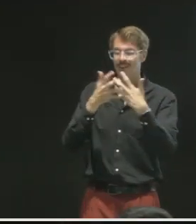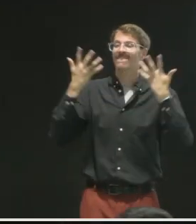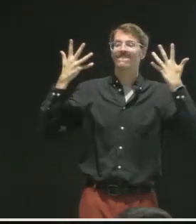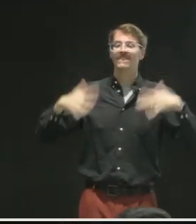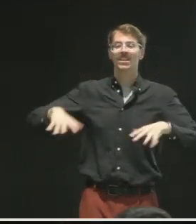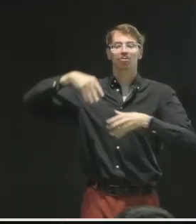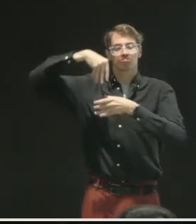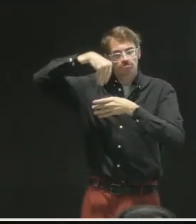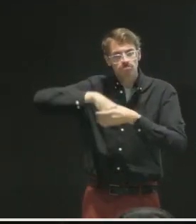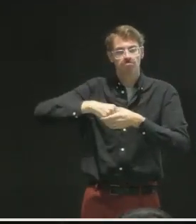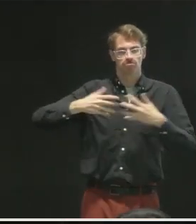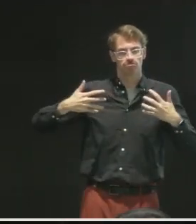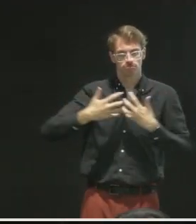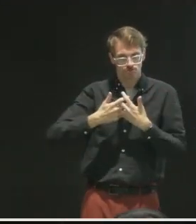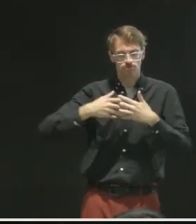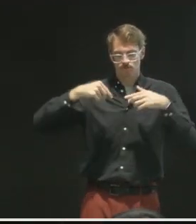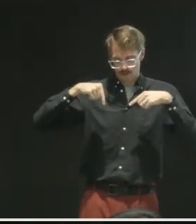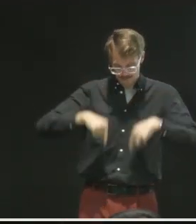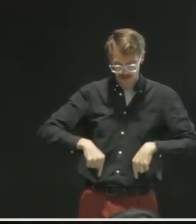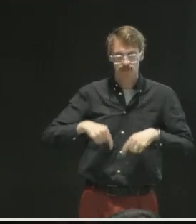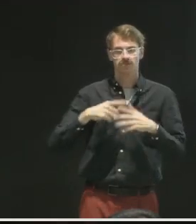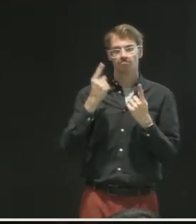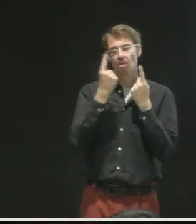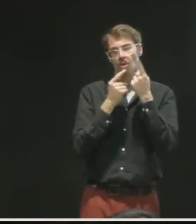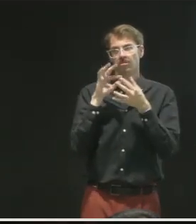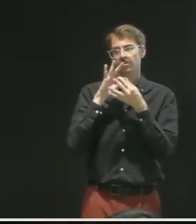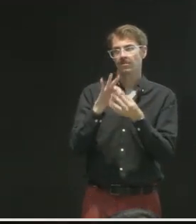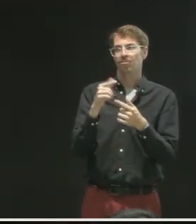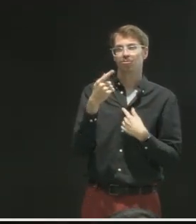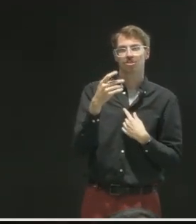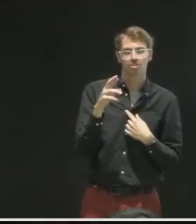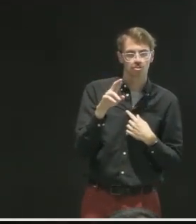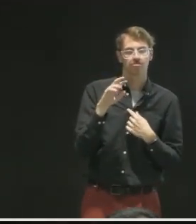these tools the considerations for gender.